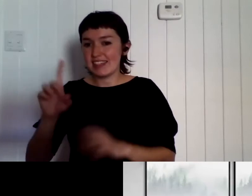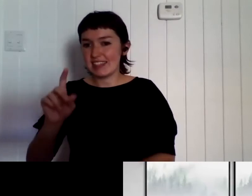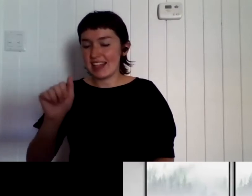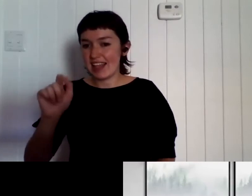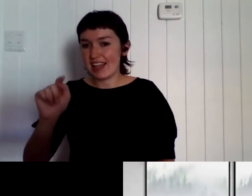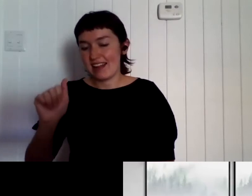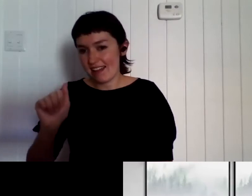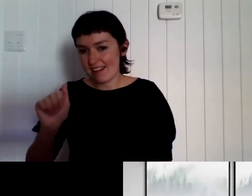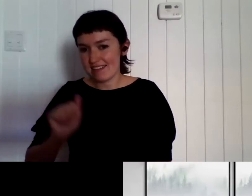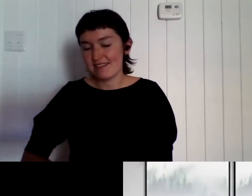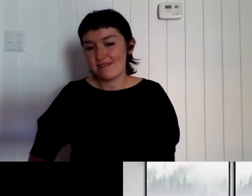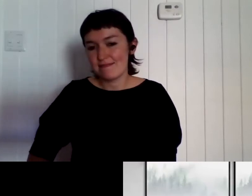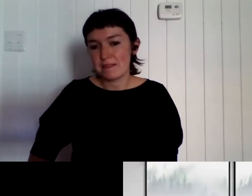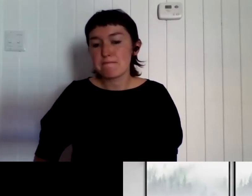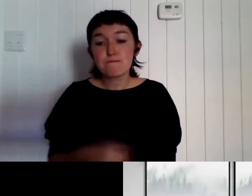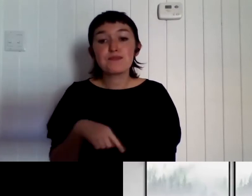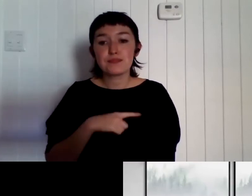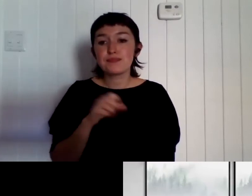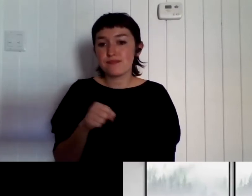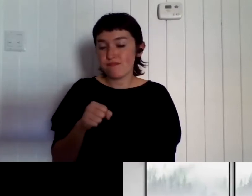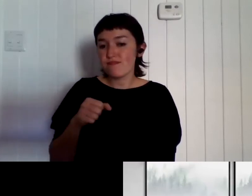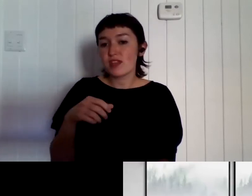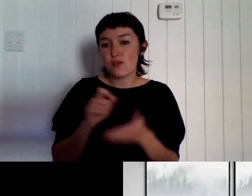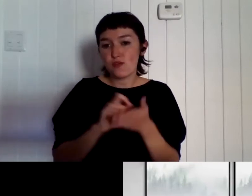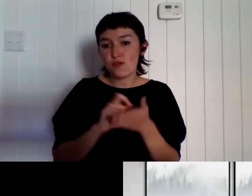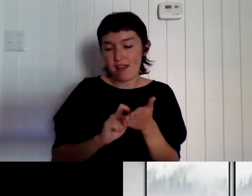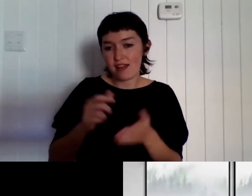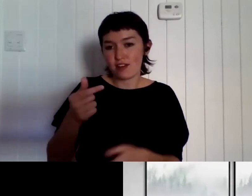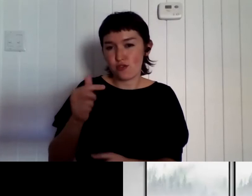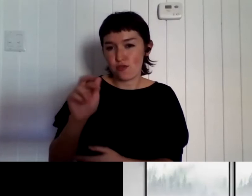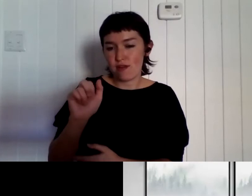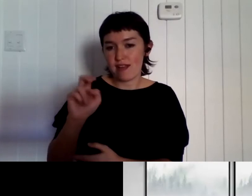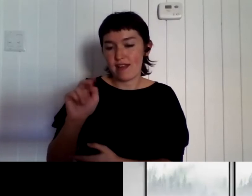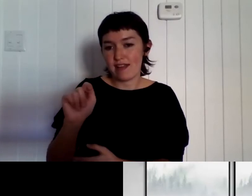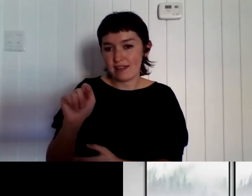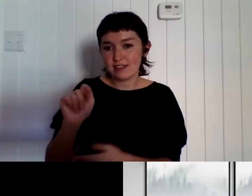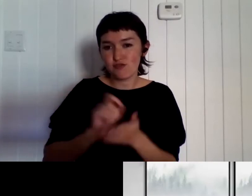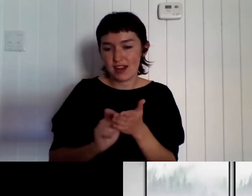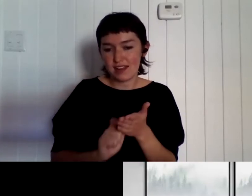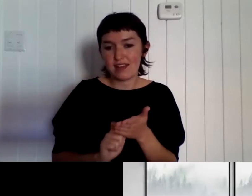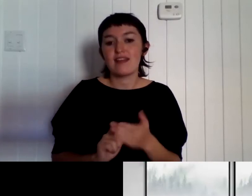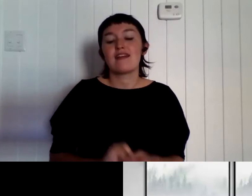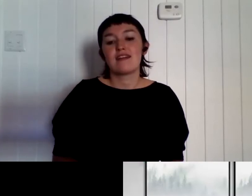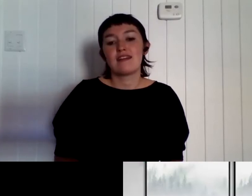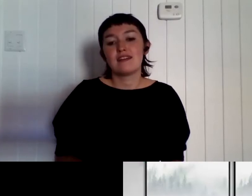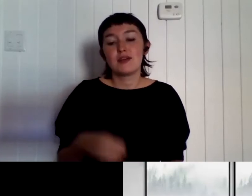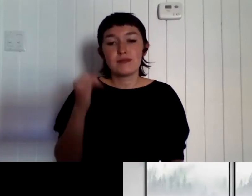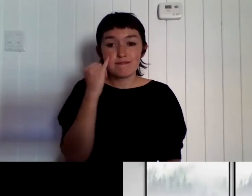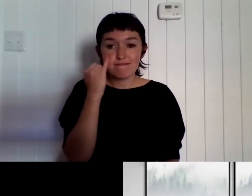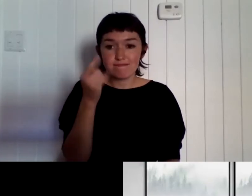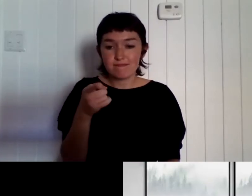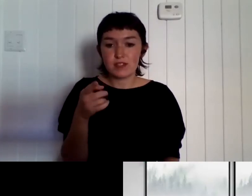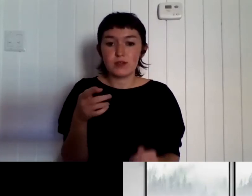So yeah, we do a lot of grant writing. If you go down the kind of primary research career path, it